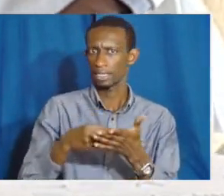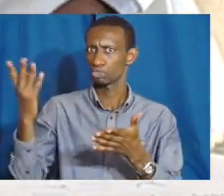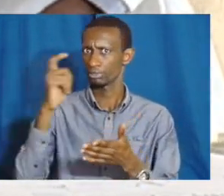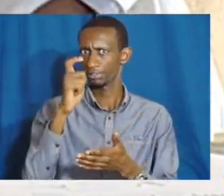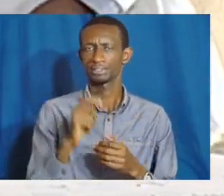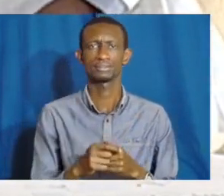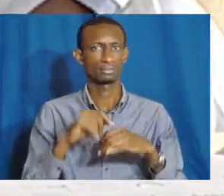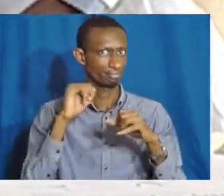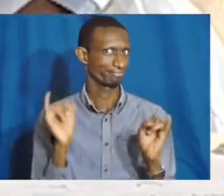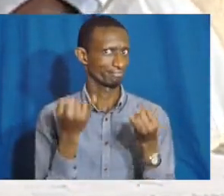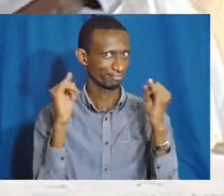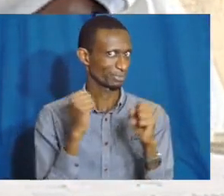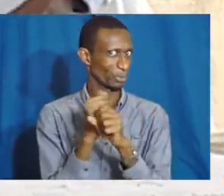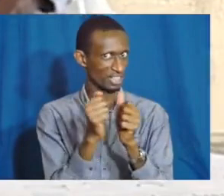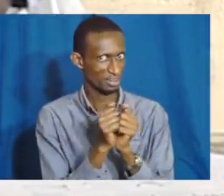You have y